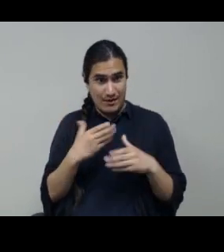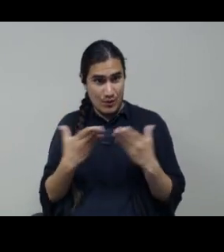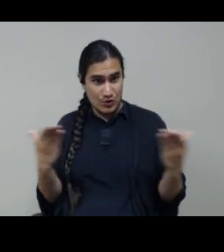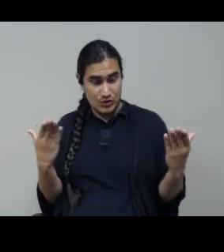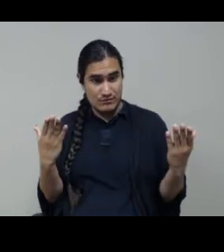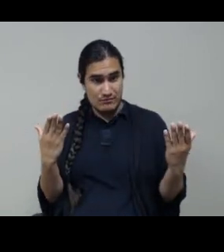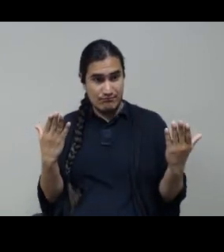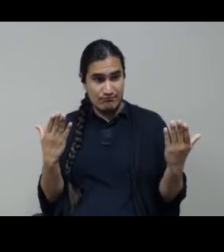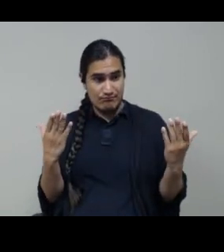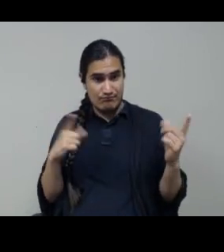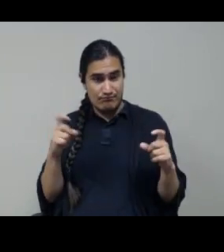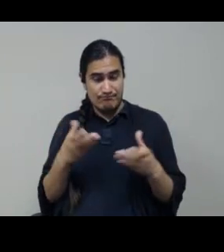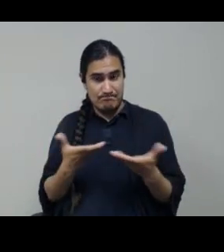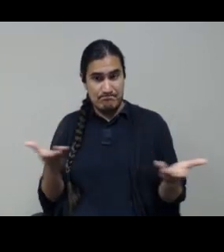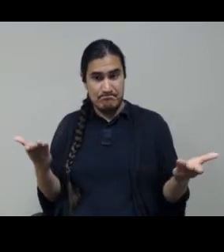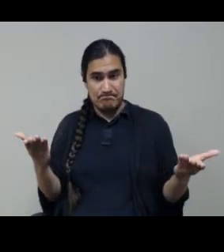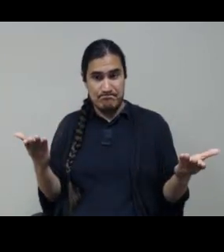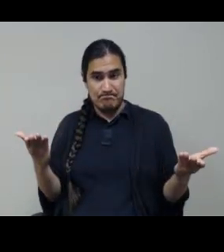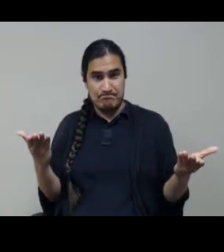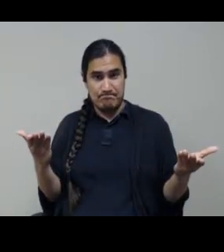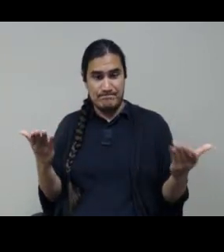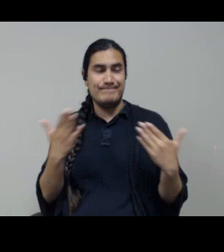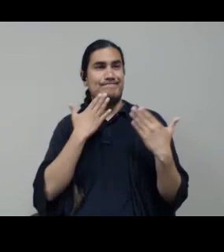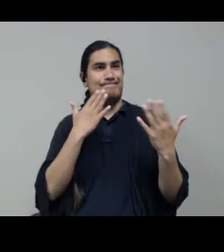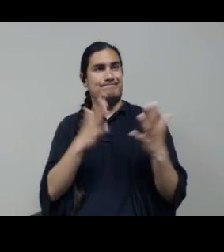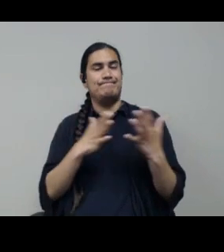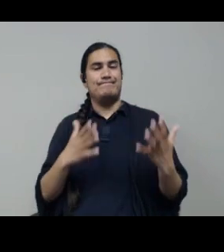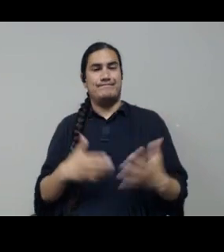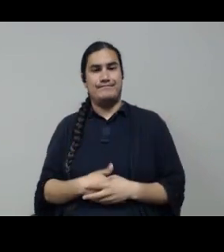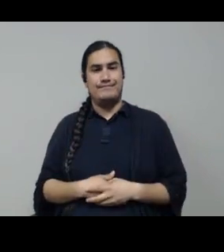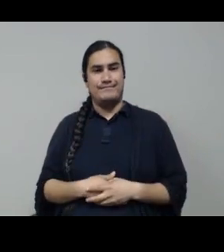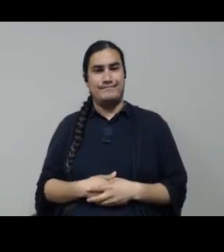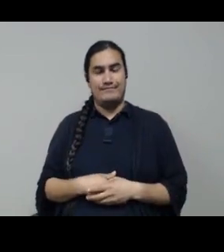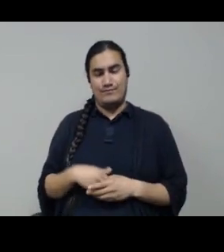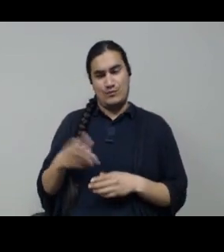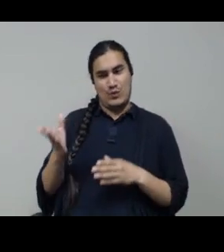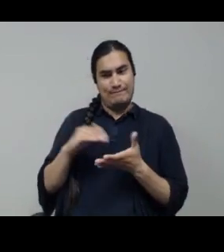Commissioners? Thank you very much. You got off easy.